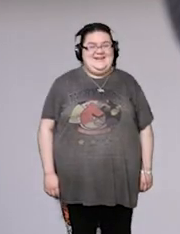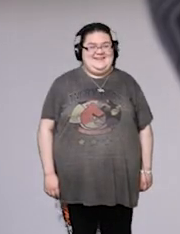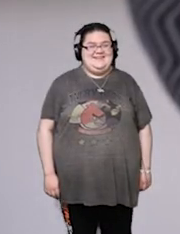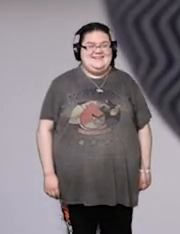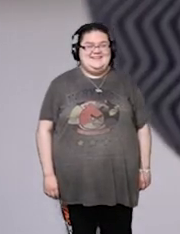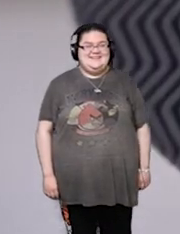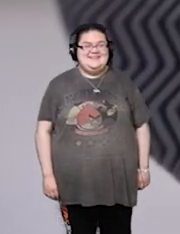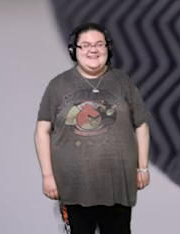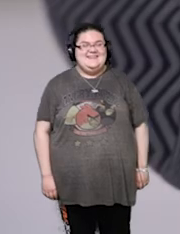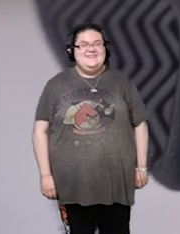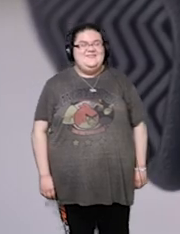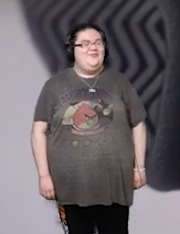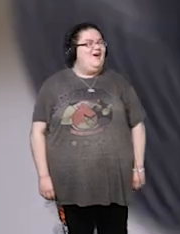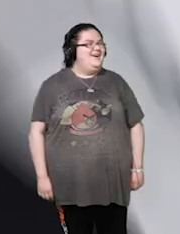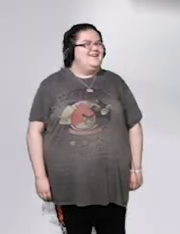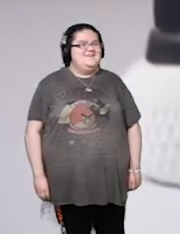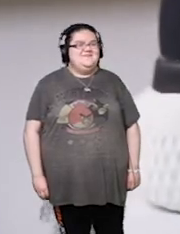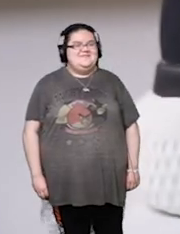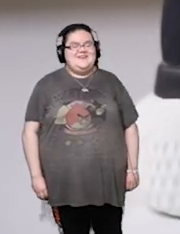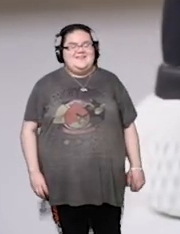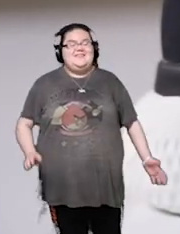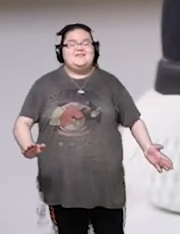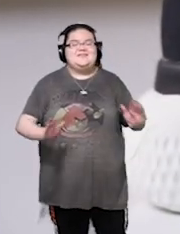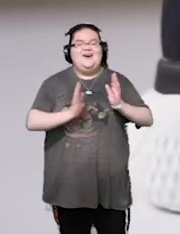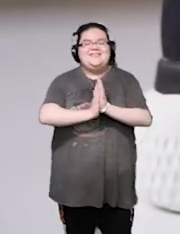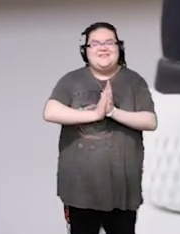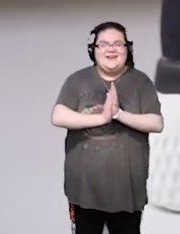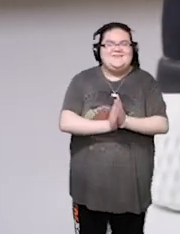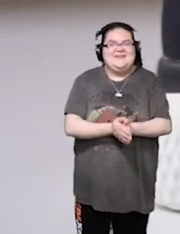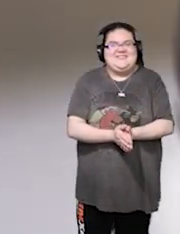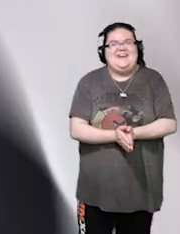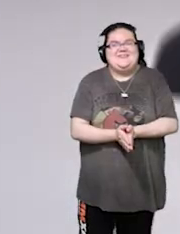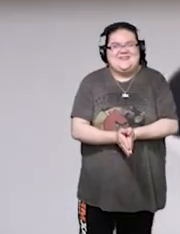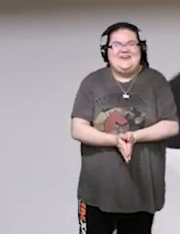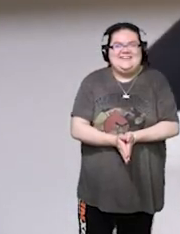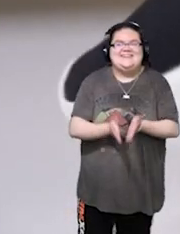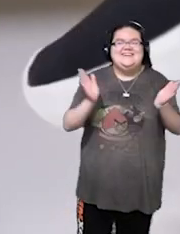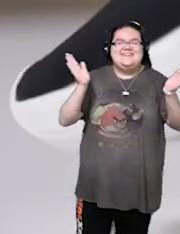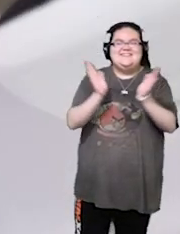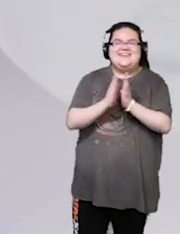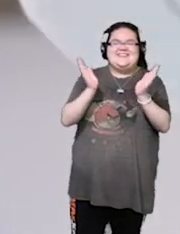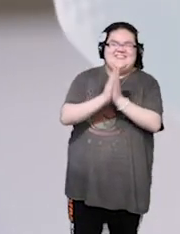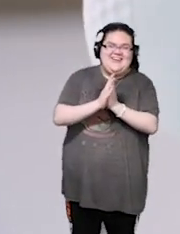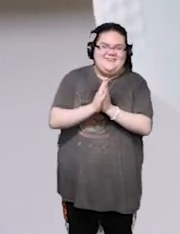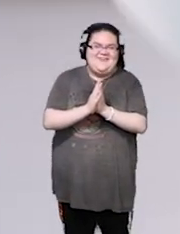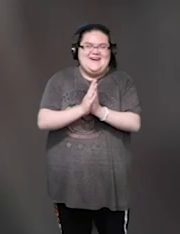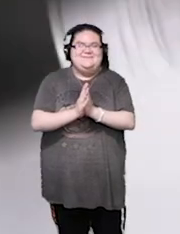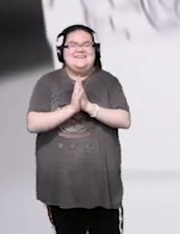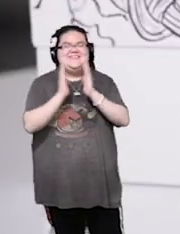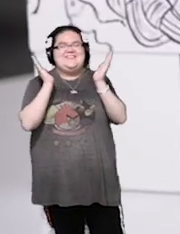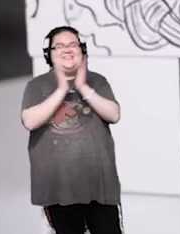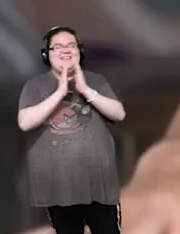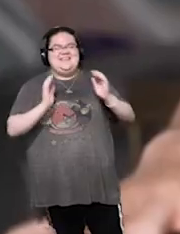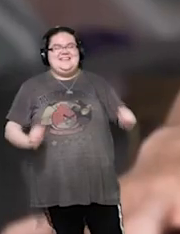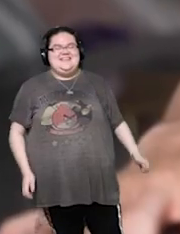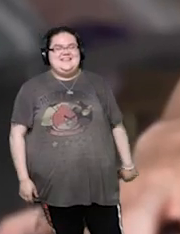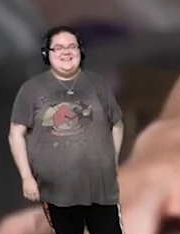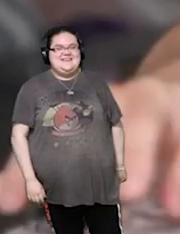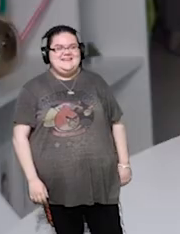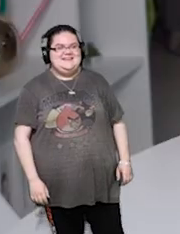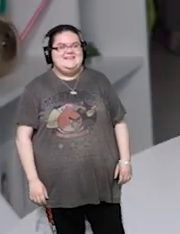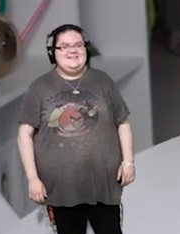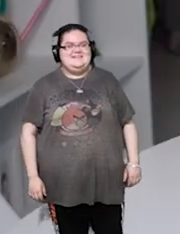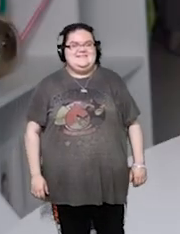Huh? Why? What? This is not the Sidemen channel, Con! You need to chill, fam! Chill!